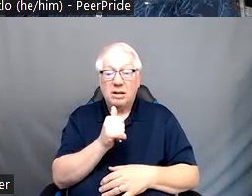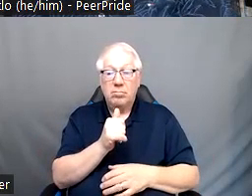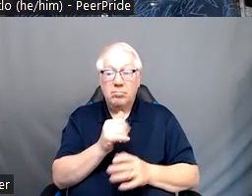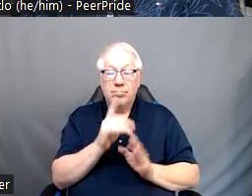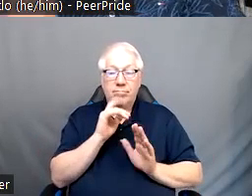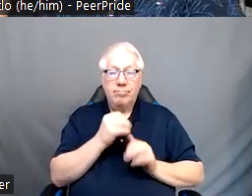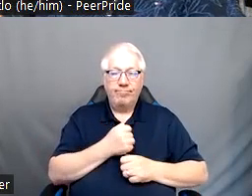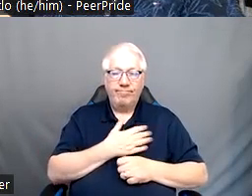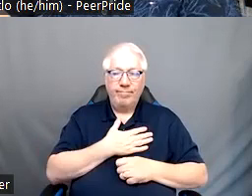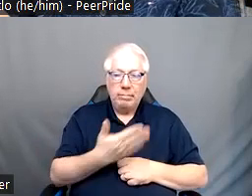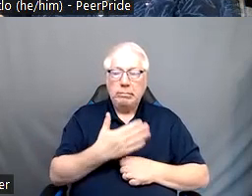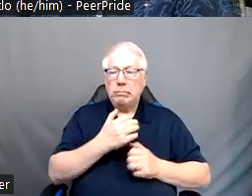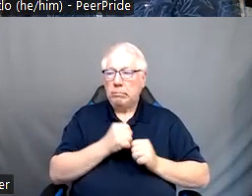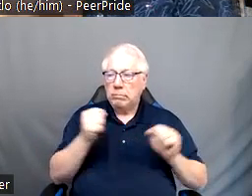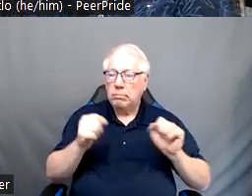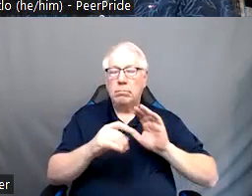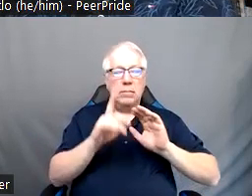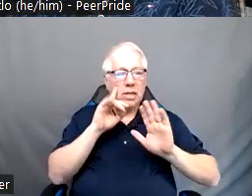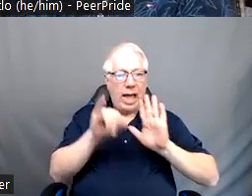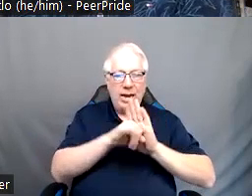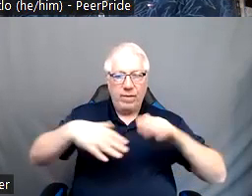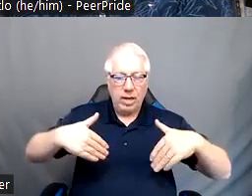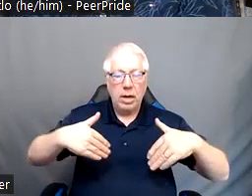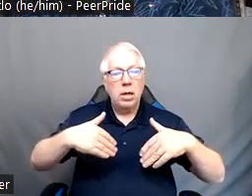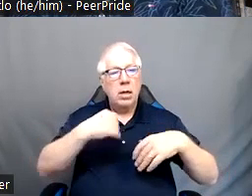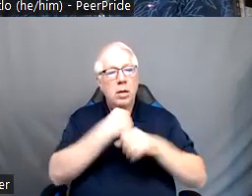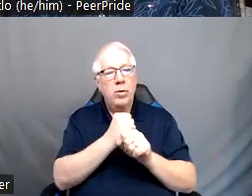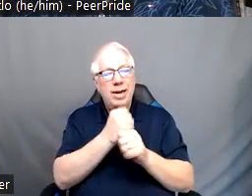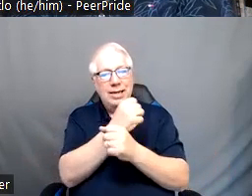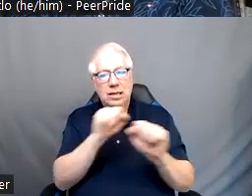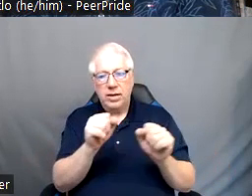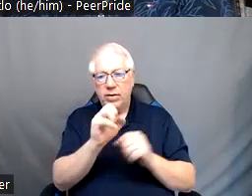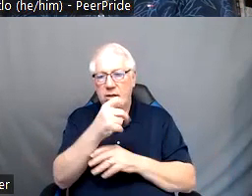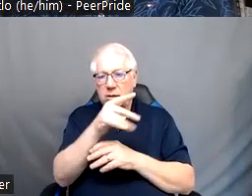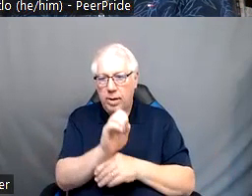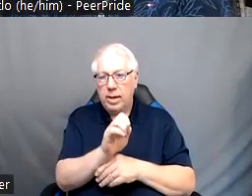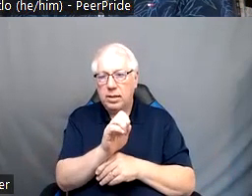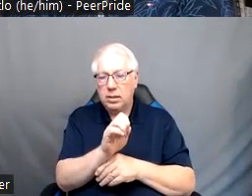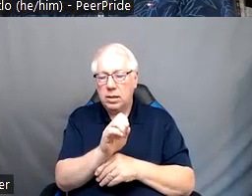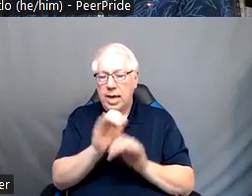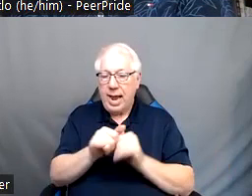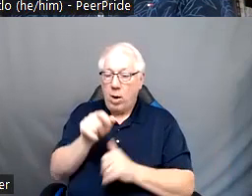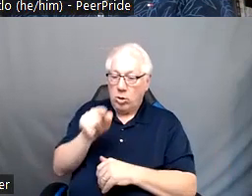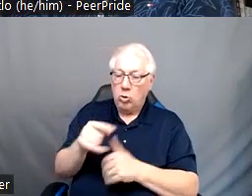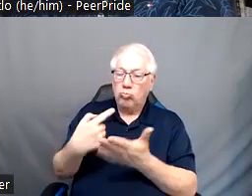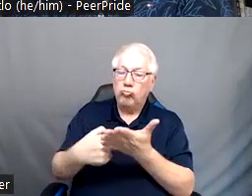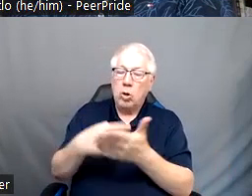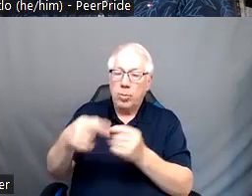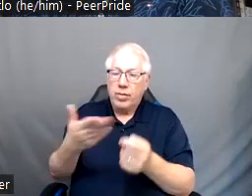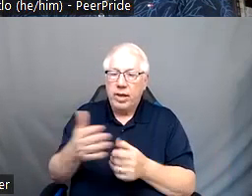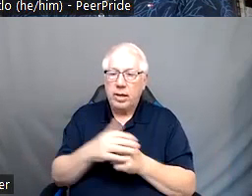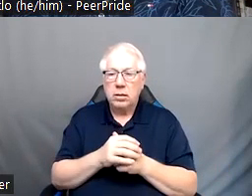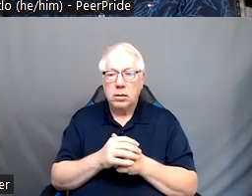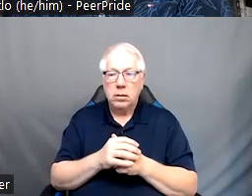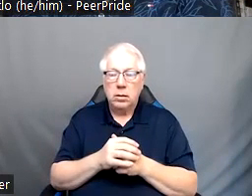identified that in themselves yet, but just creating a safe space in the way that you talk about things can also